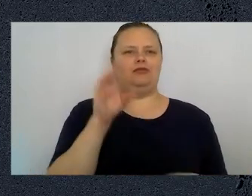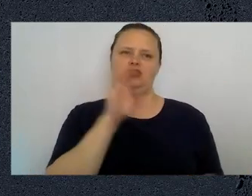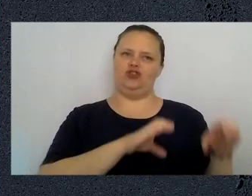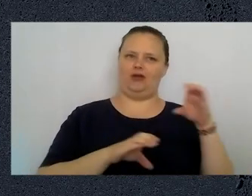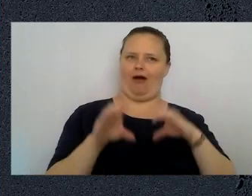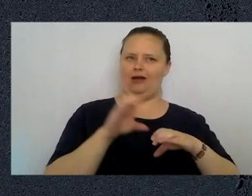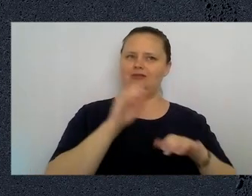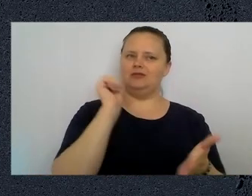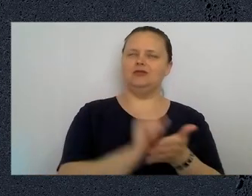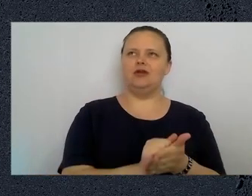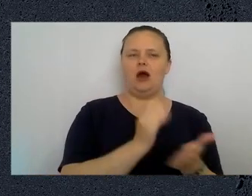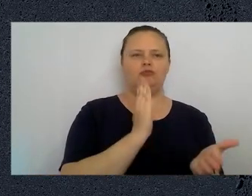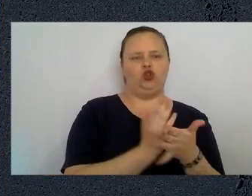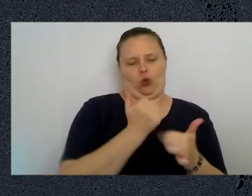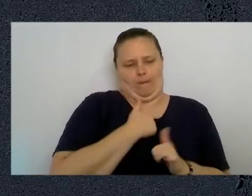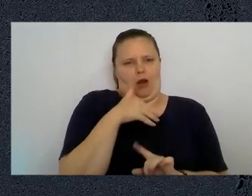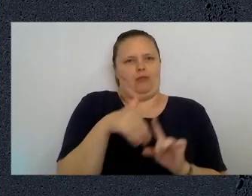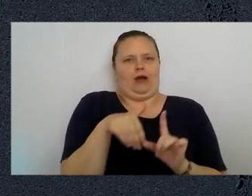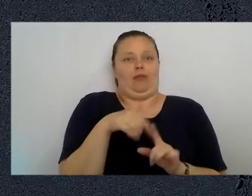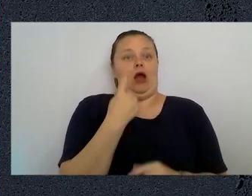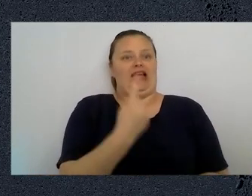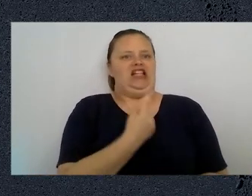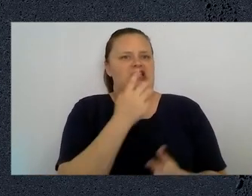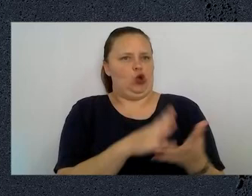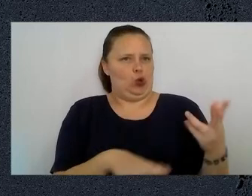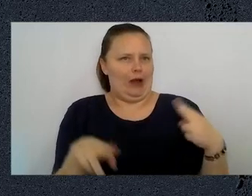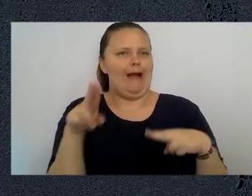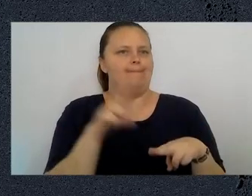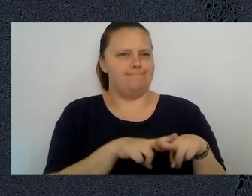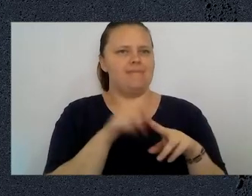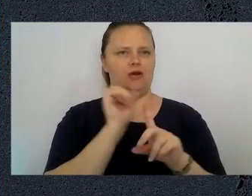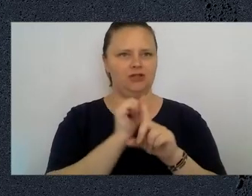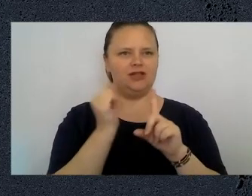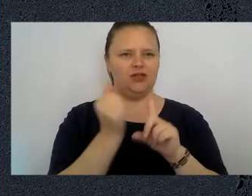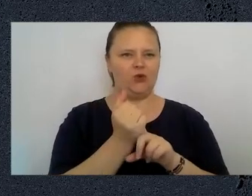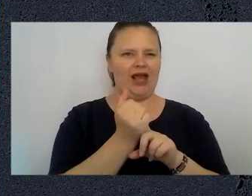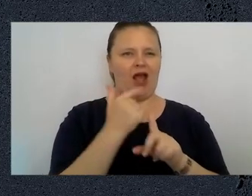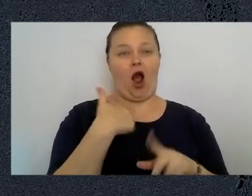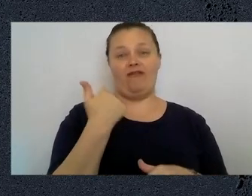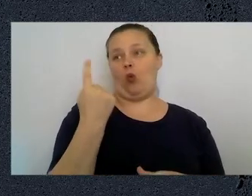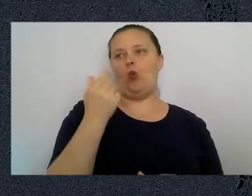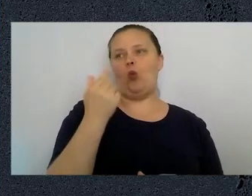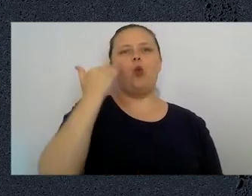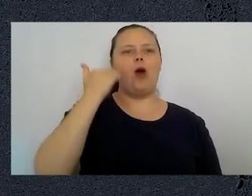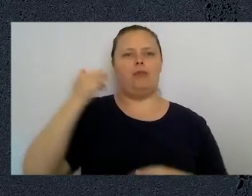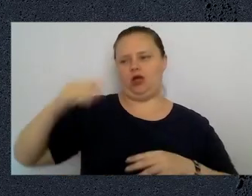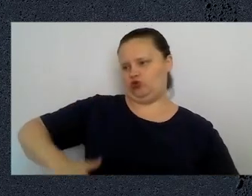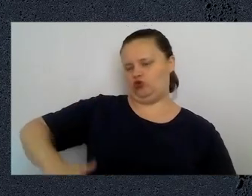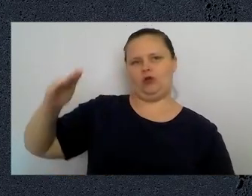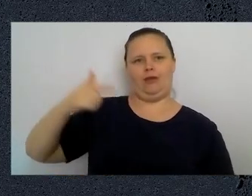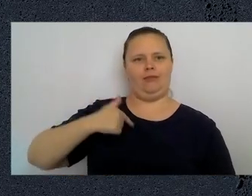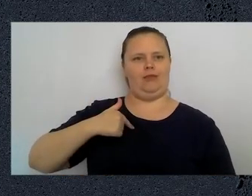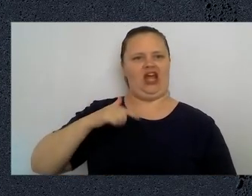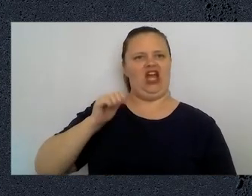no doubt. I was in a single parent situation where a woman raised me. I have no doubt she was my best mentor